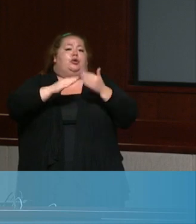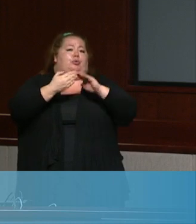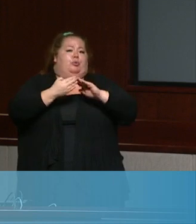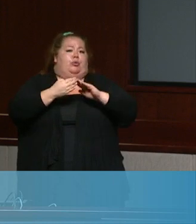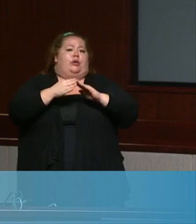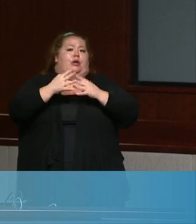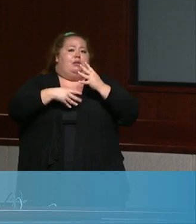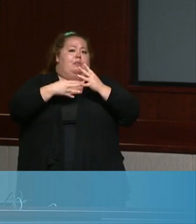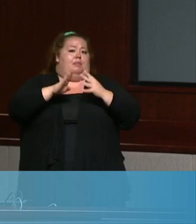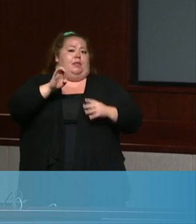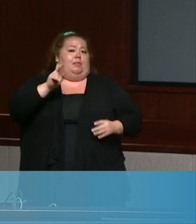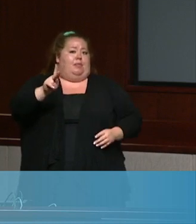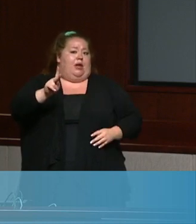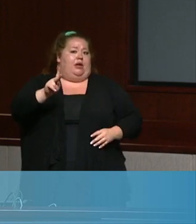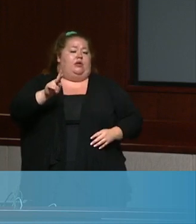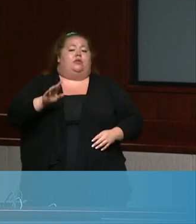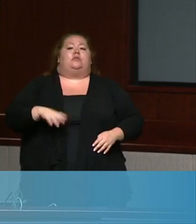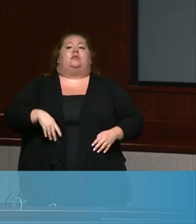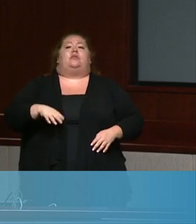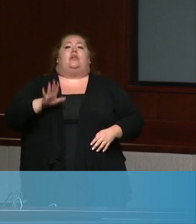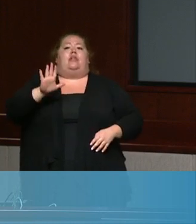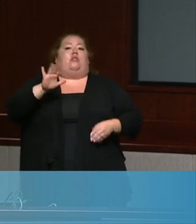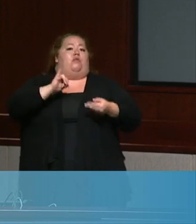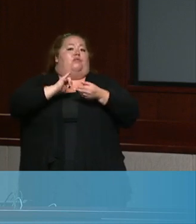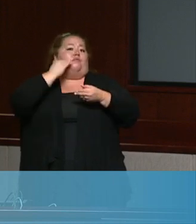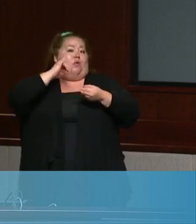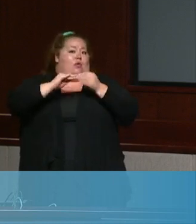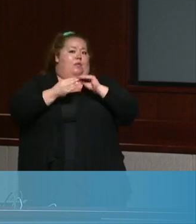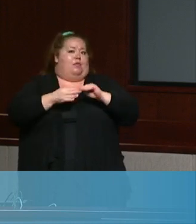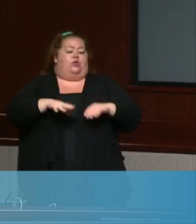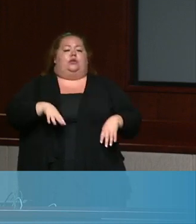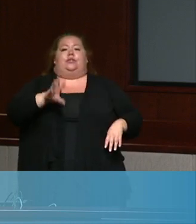Convalescent Plasma Hotline, and that number is